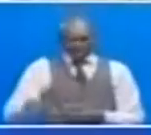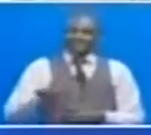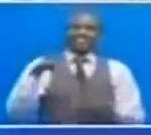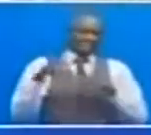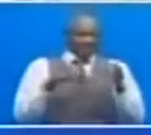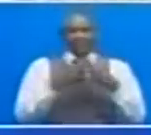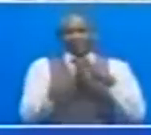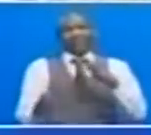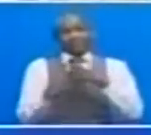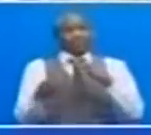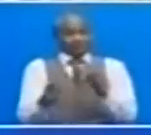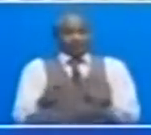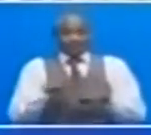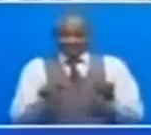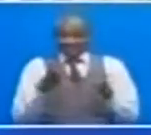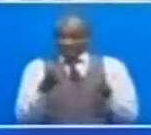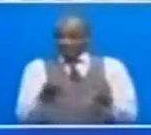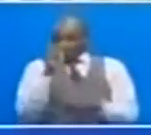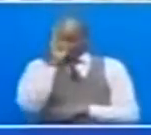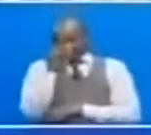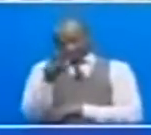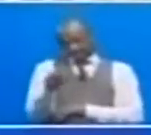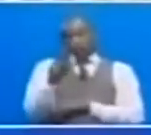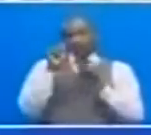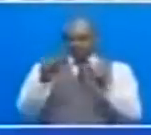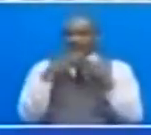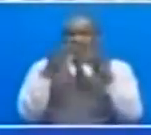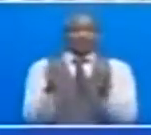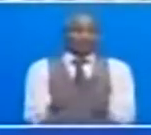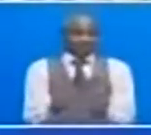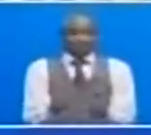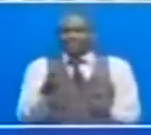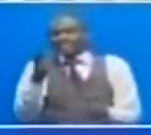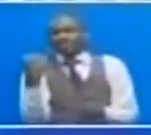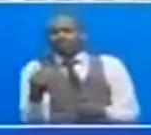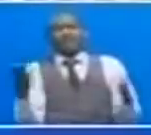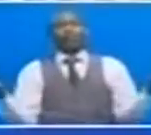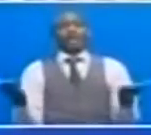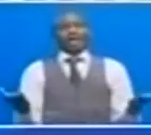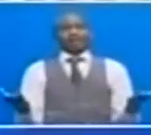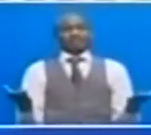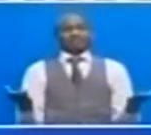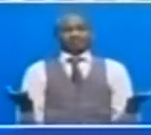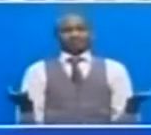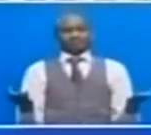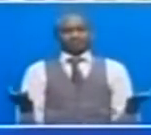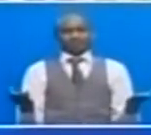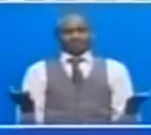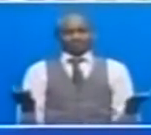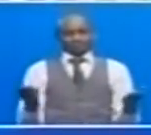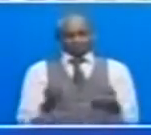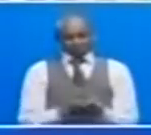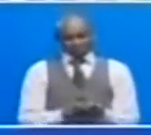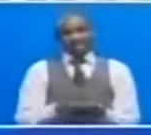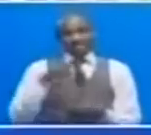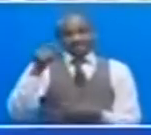mysteriously. But pressure is mounting on the police to be able to give answers as to the whereabouts of the victims. Francis